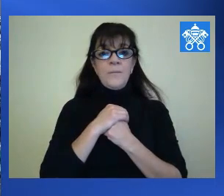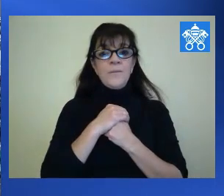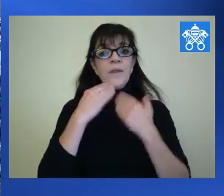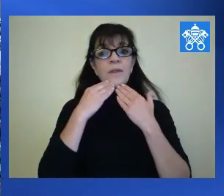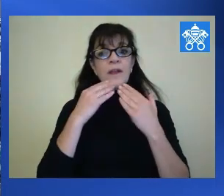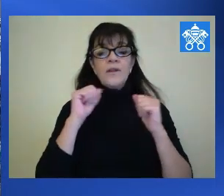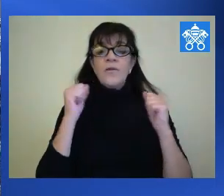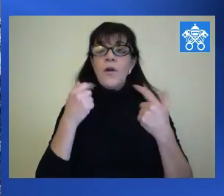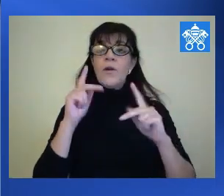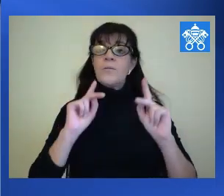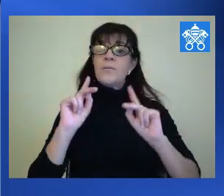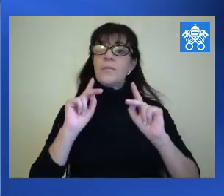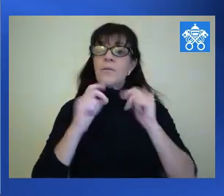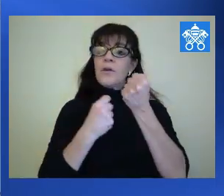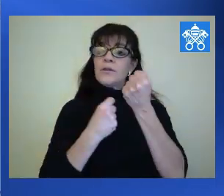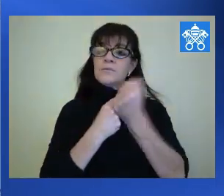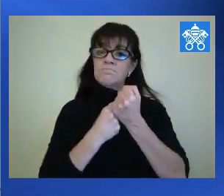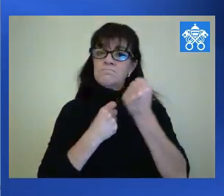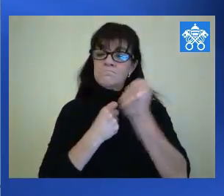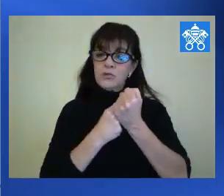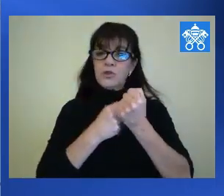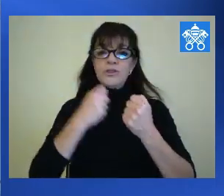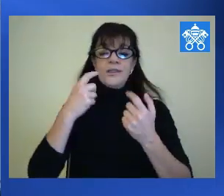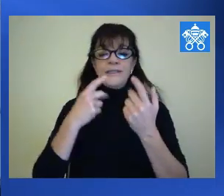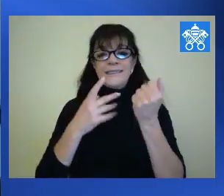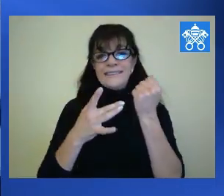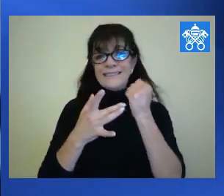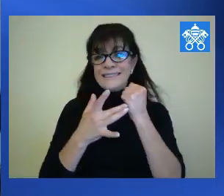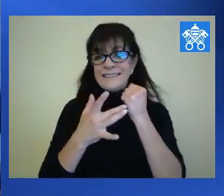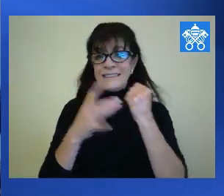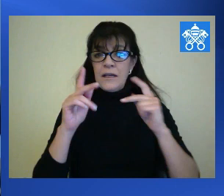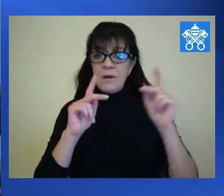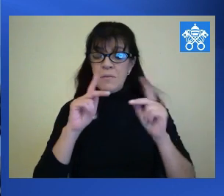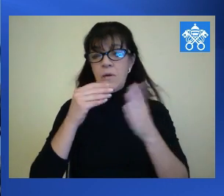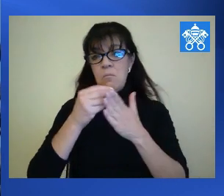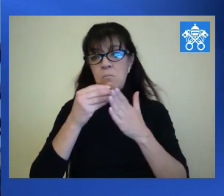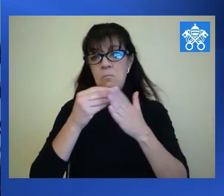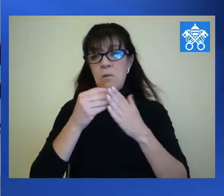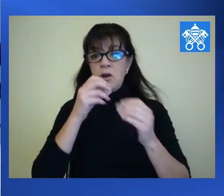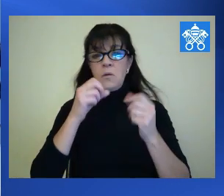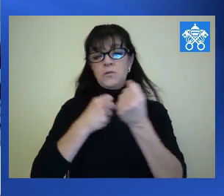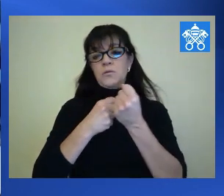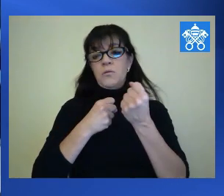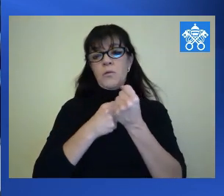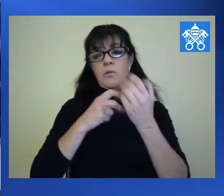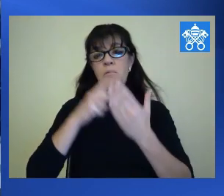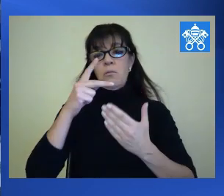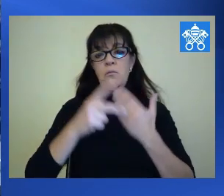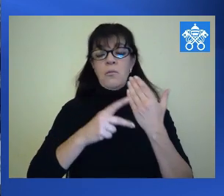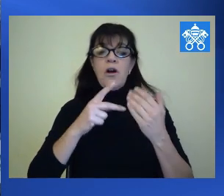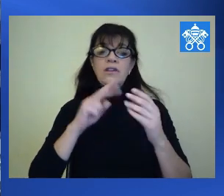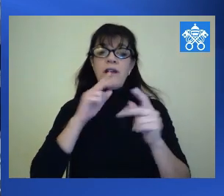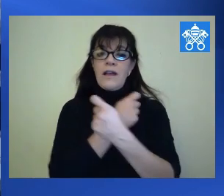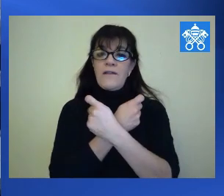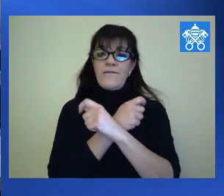We also have many of you tuning in through television. To all of our television viewers out there, some of you tuning in through